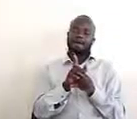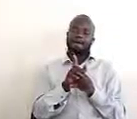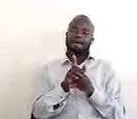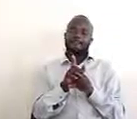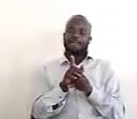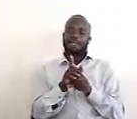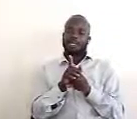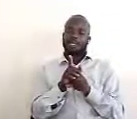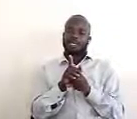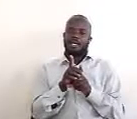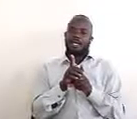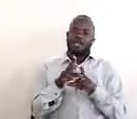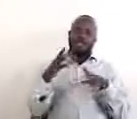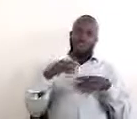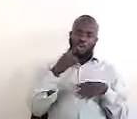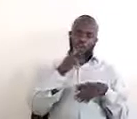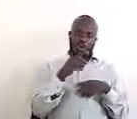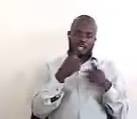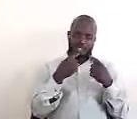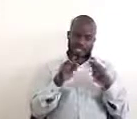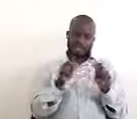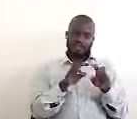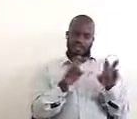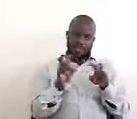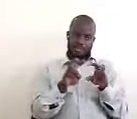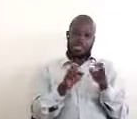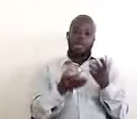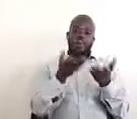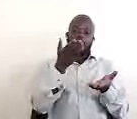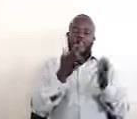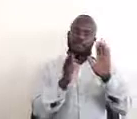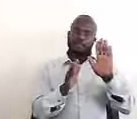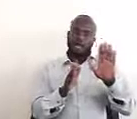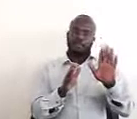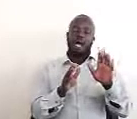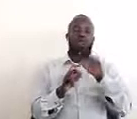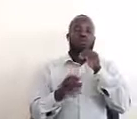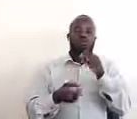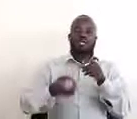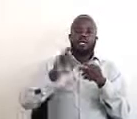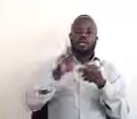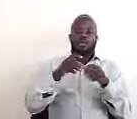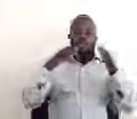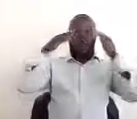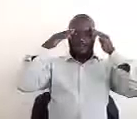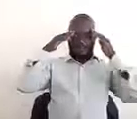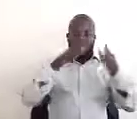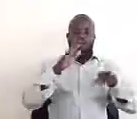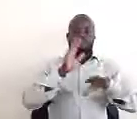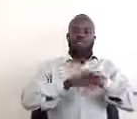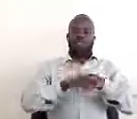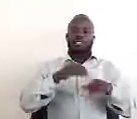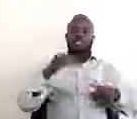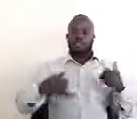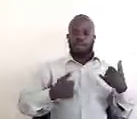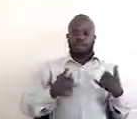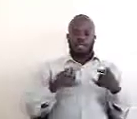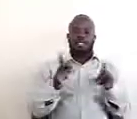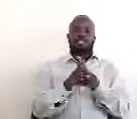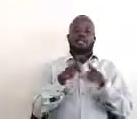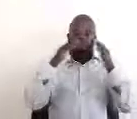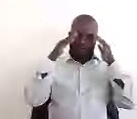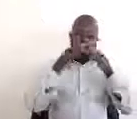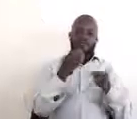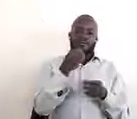tip for those who are trying to watch their weight and not gain weight is to focus on